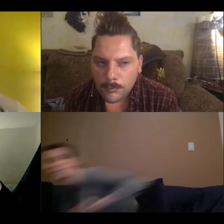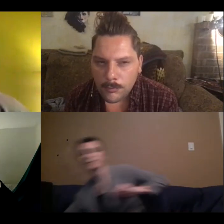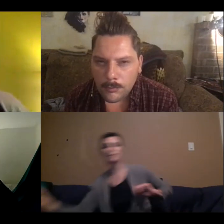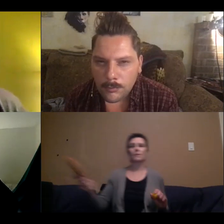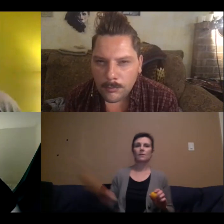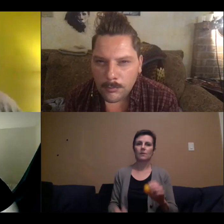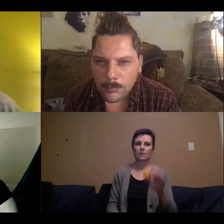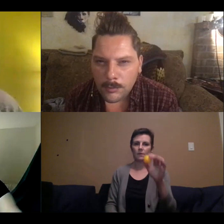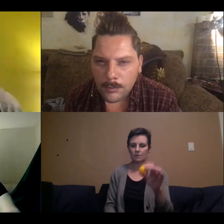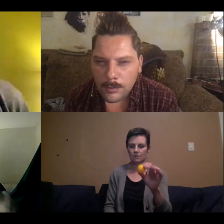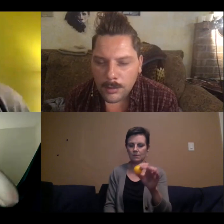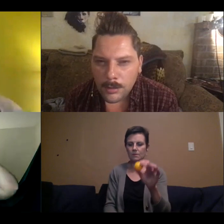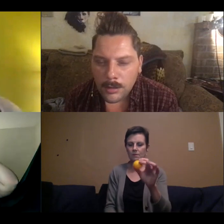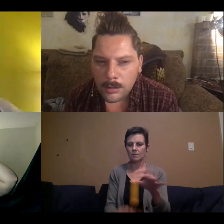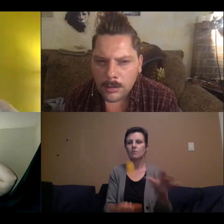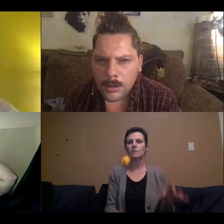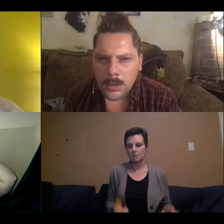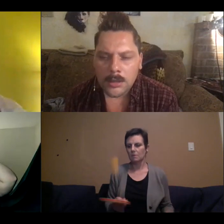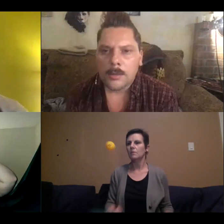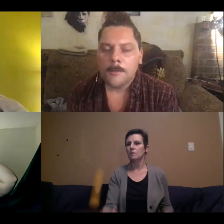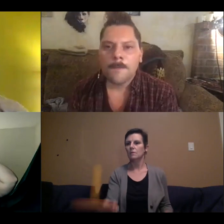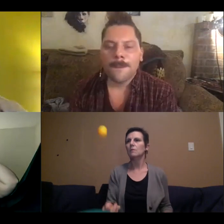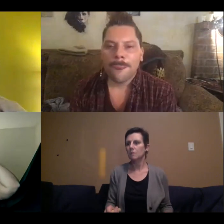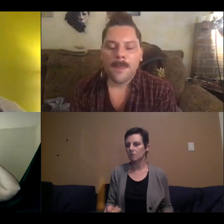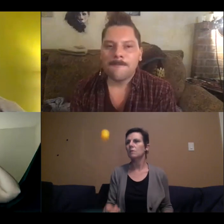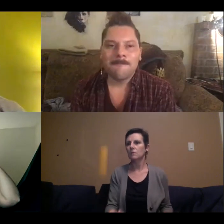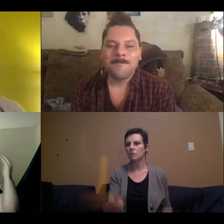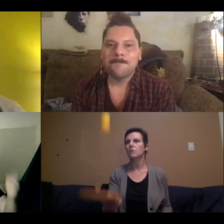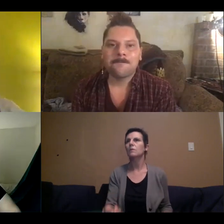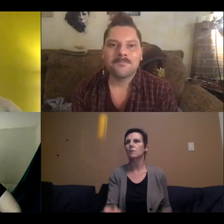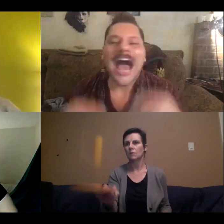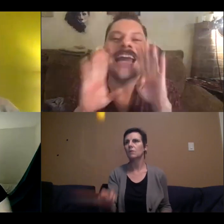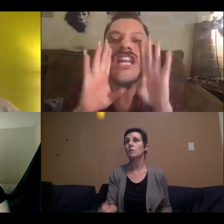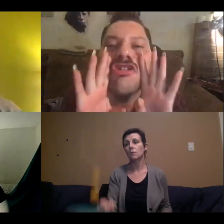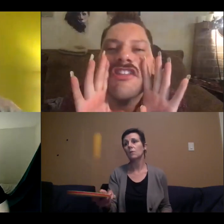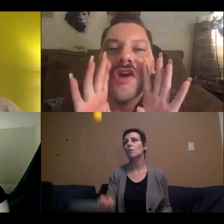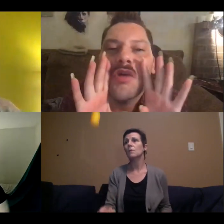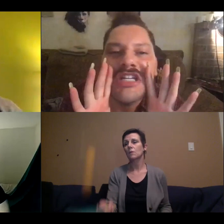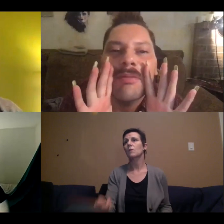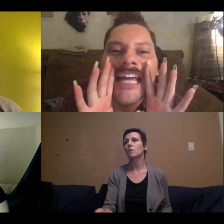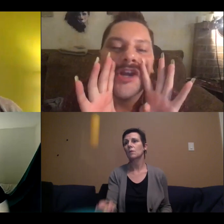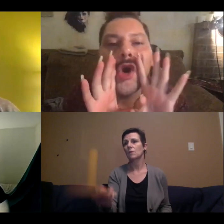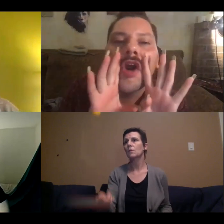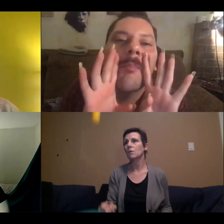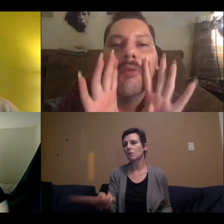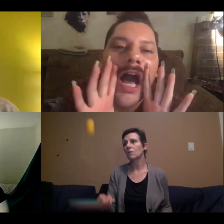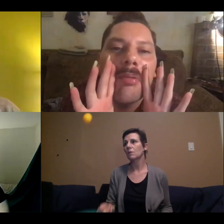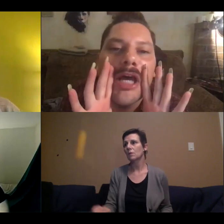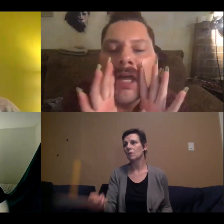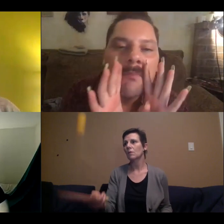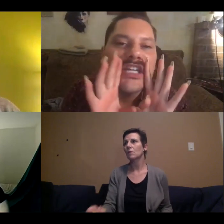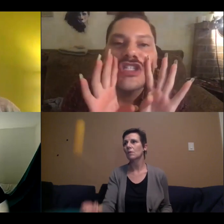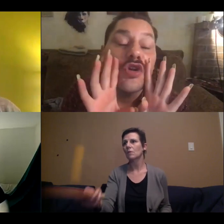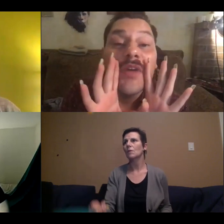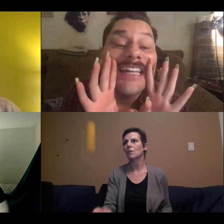for. Which has run out because you refused to follow a plan I put together. I didn't know that there was a plan or a